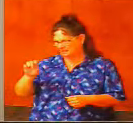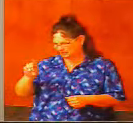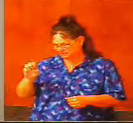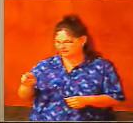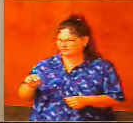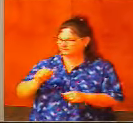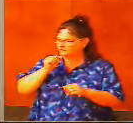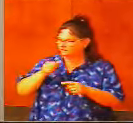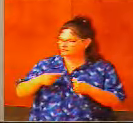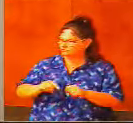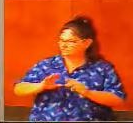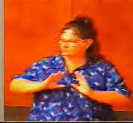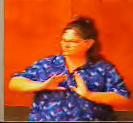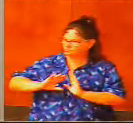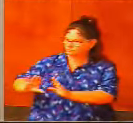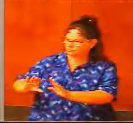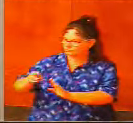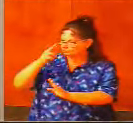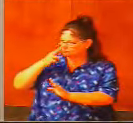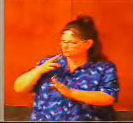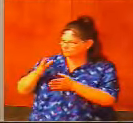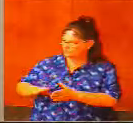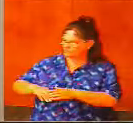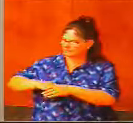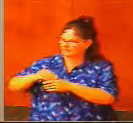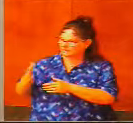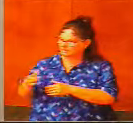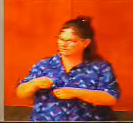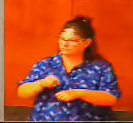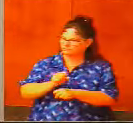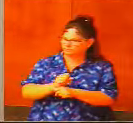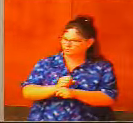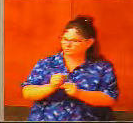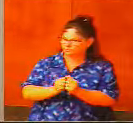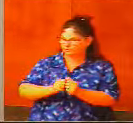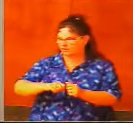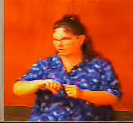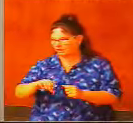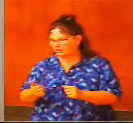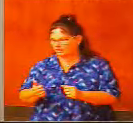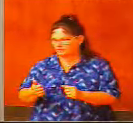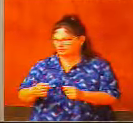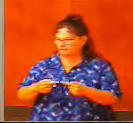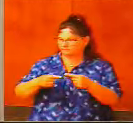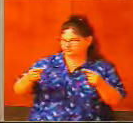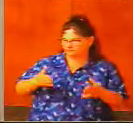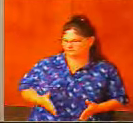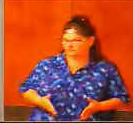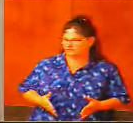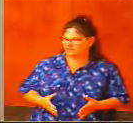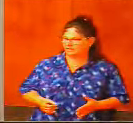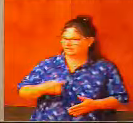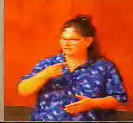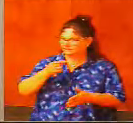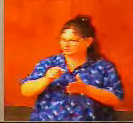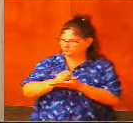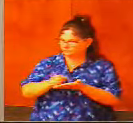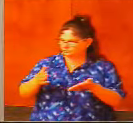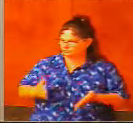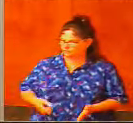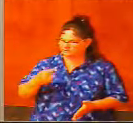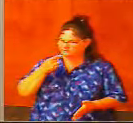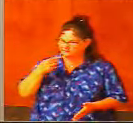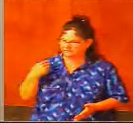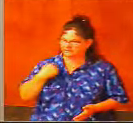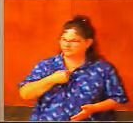Palestine. He was working along with other insurrectionists. And the gospel writers tell us that he had